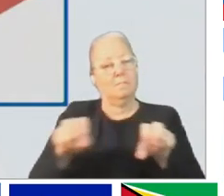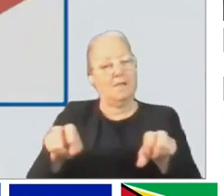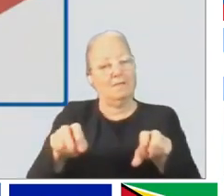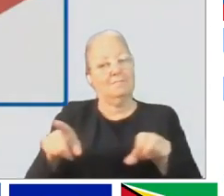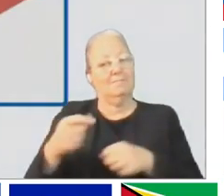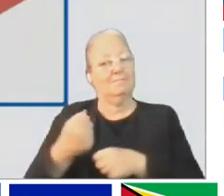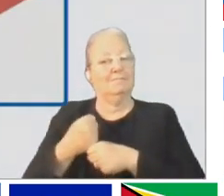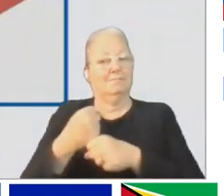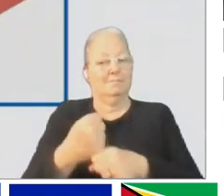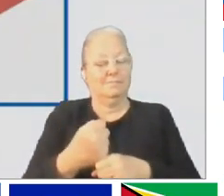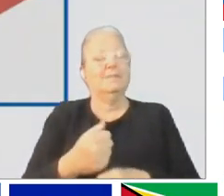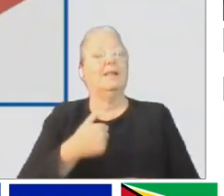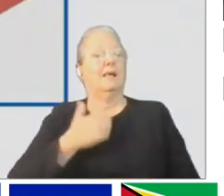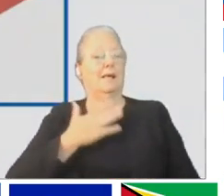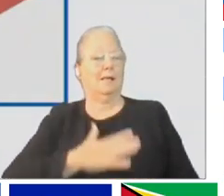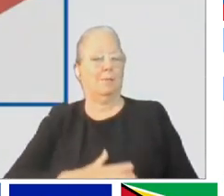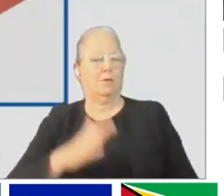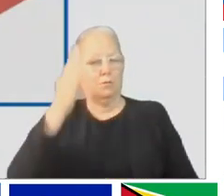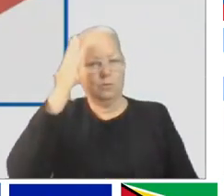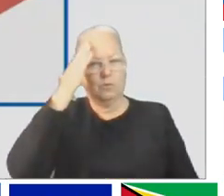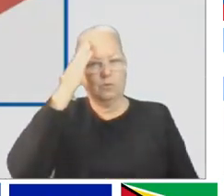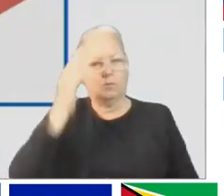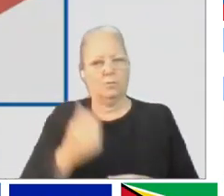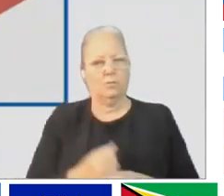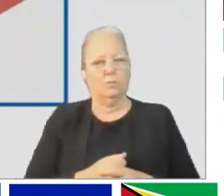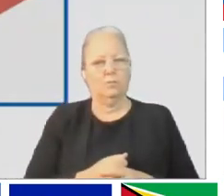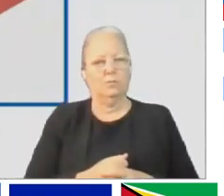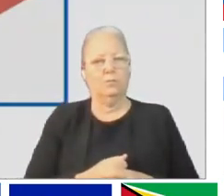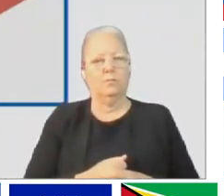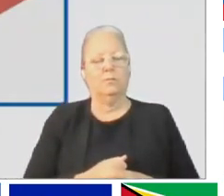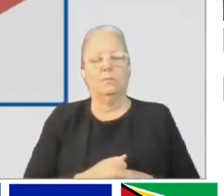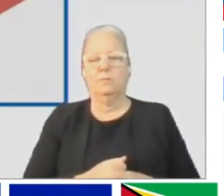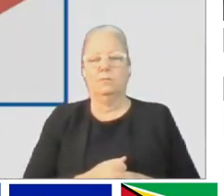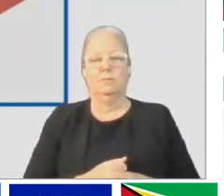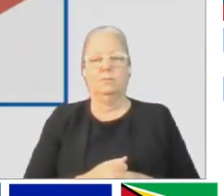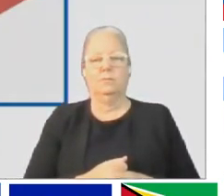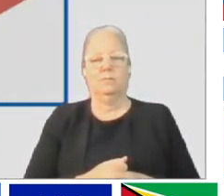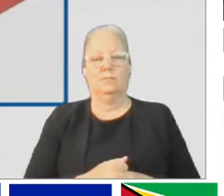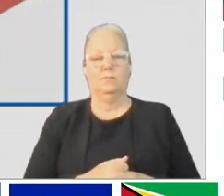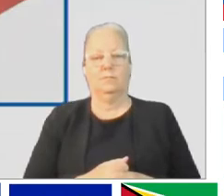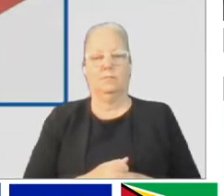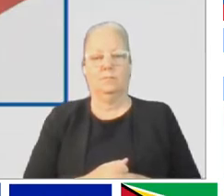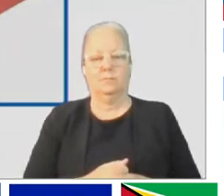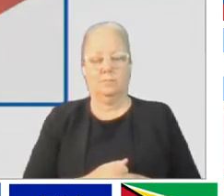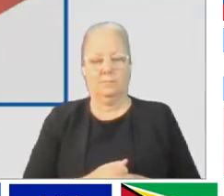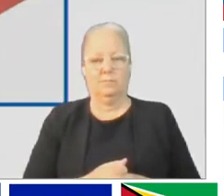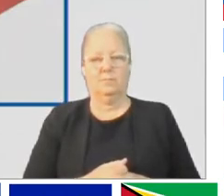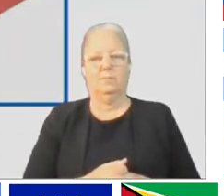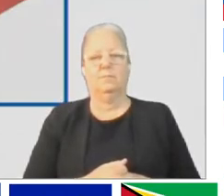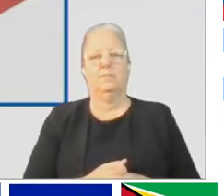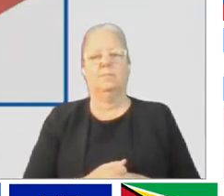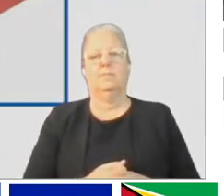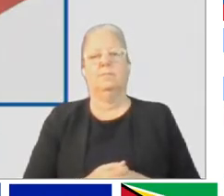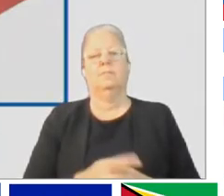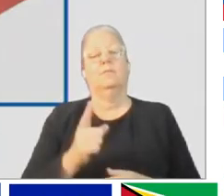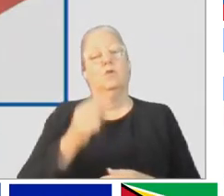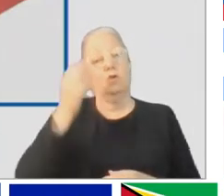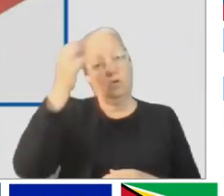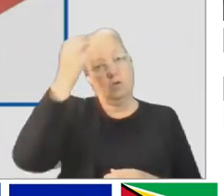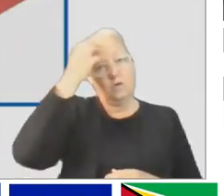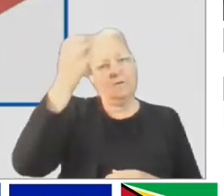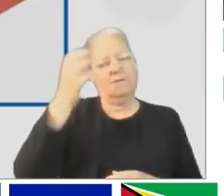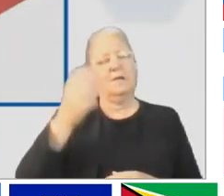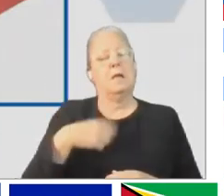this. Red Cross societies serve as auxiliaries to the government. This auxiliary role provides